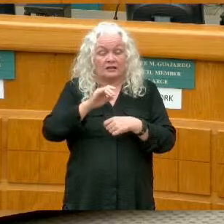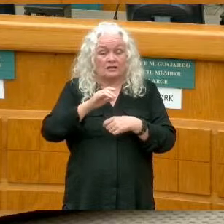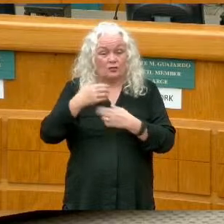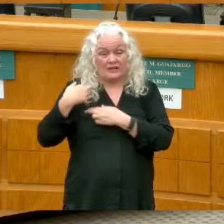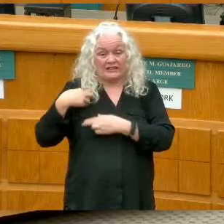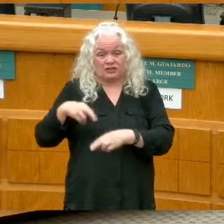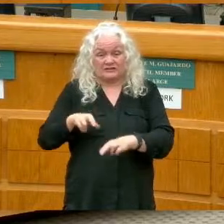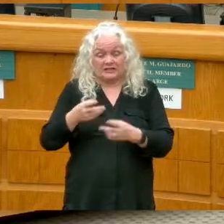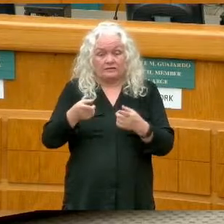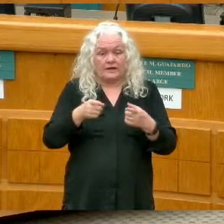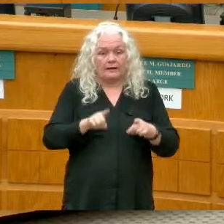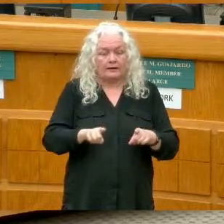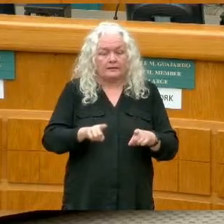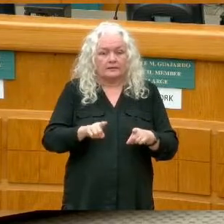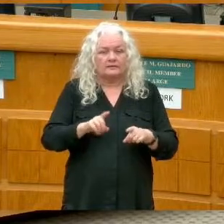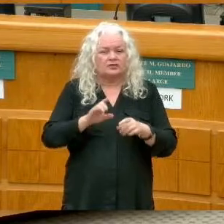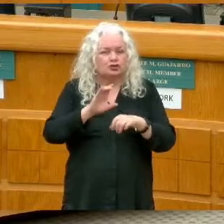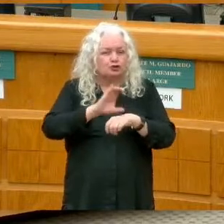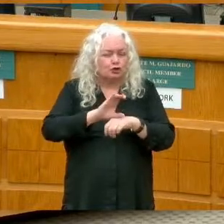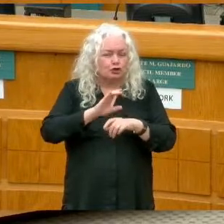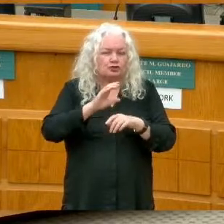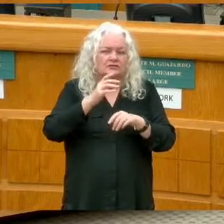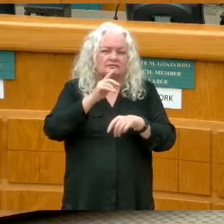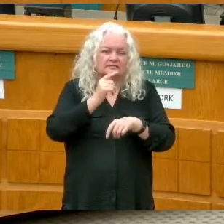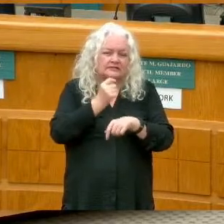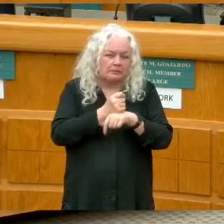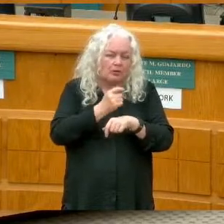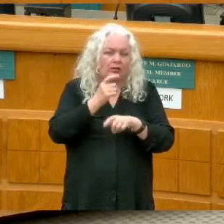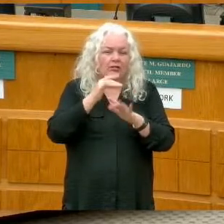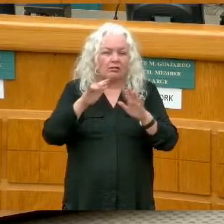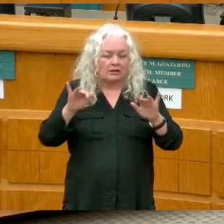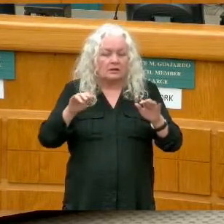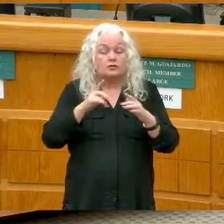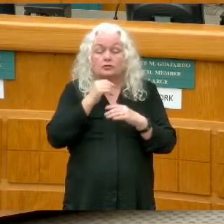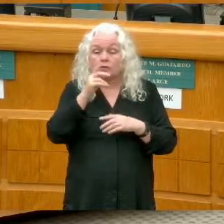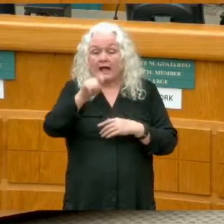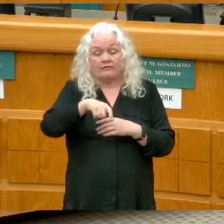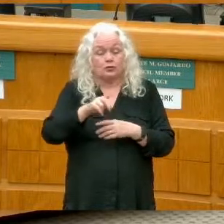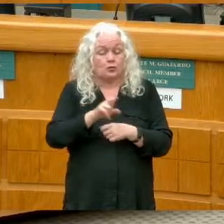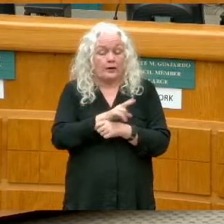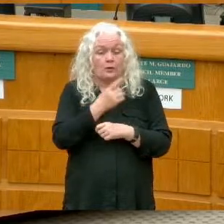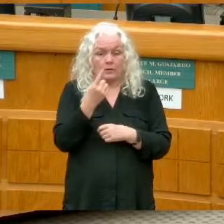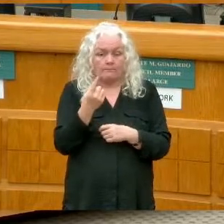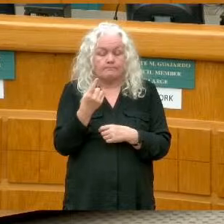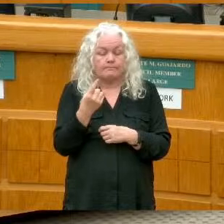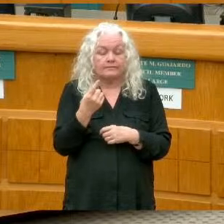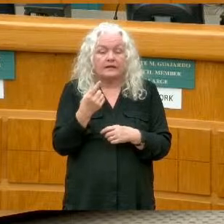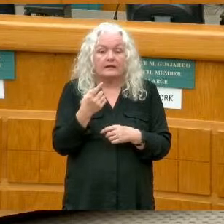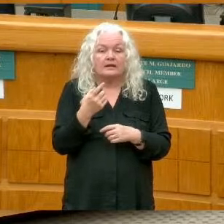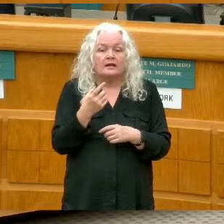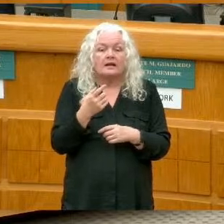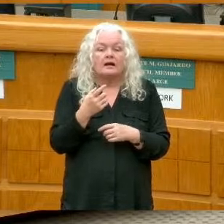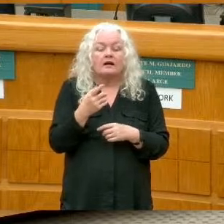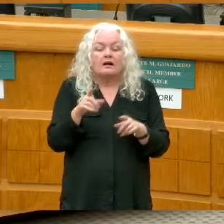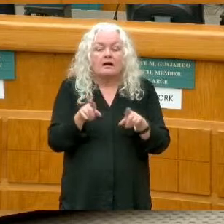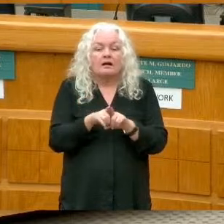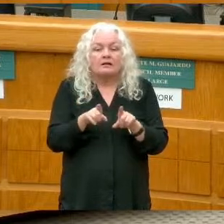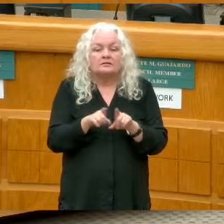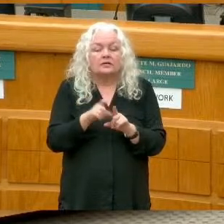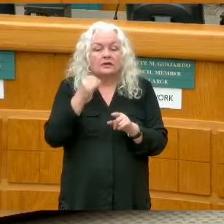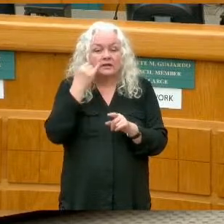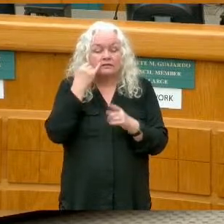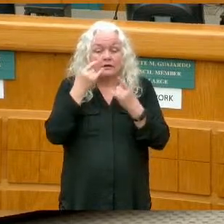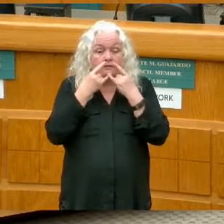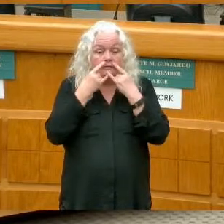event, a place of worship, you do not have to wear one. And then if